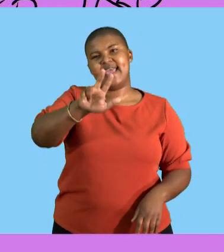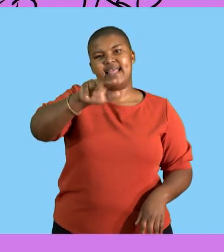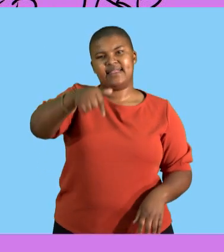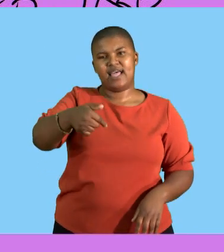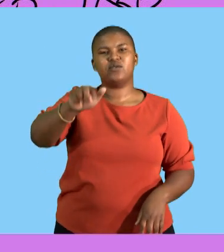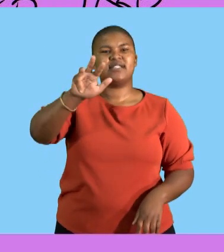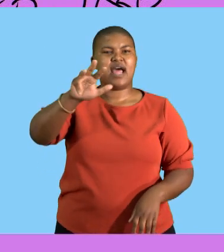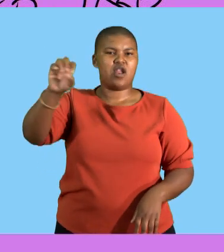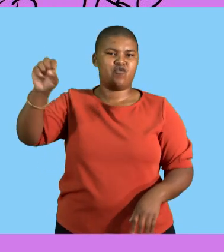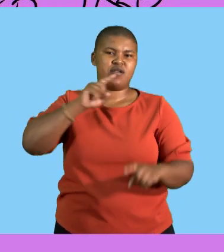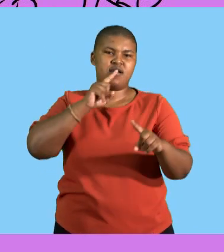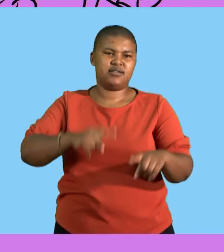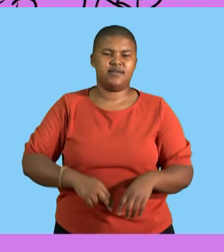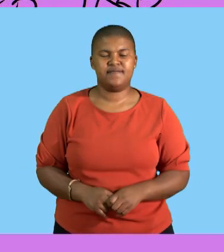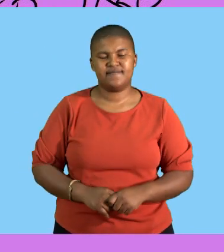8,900.